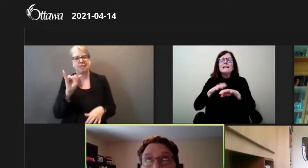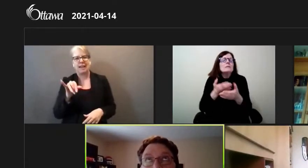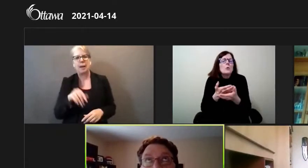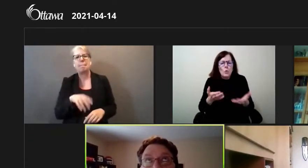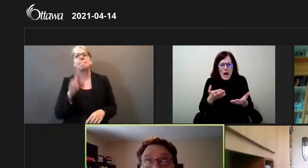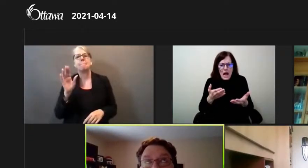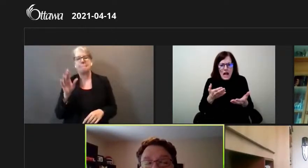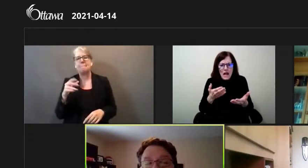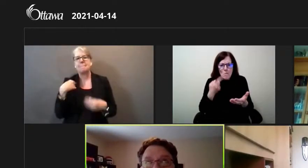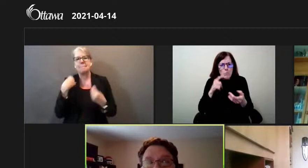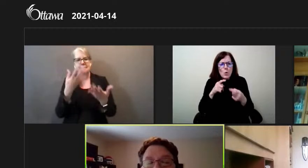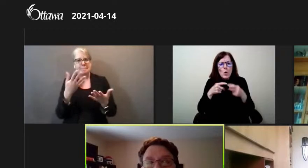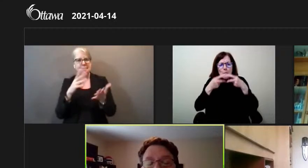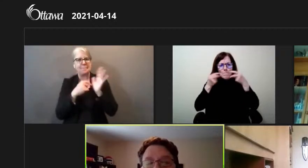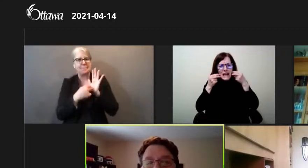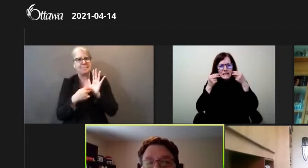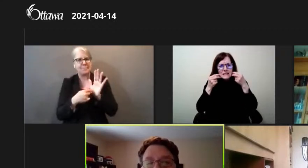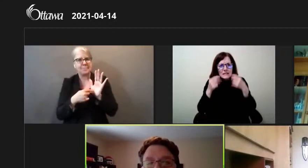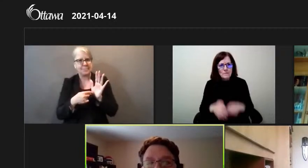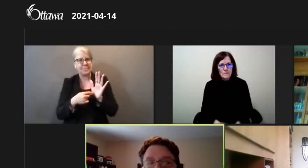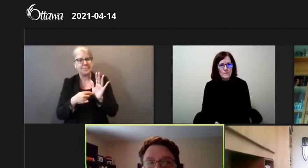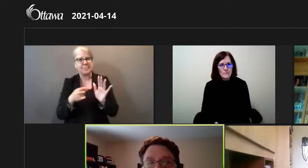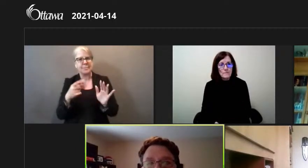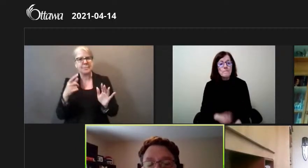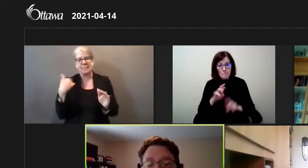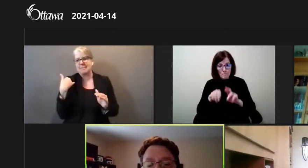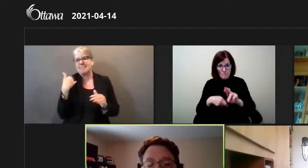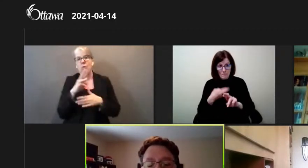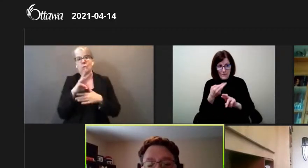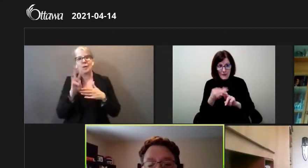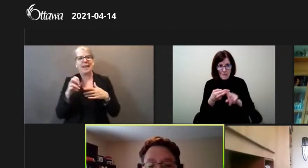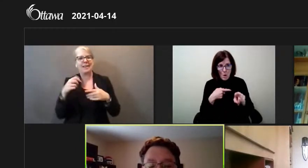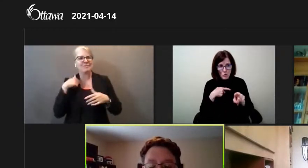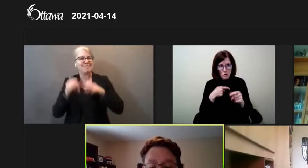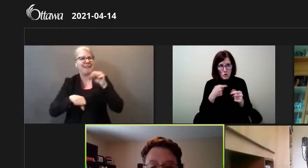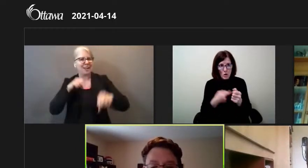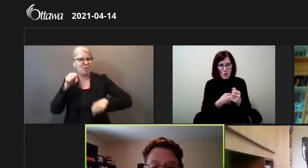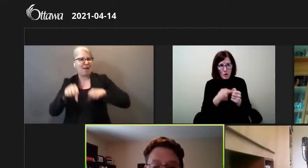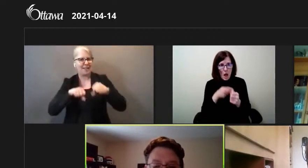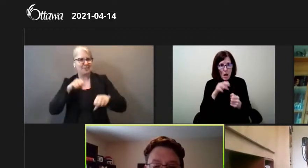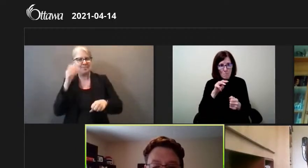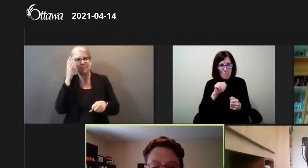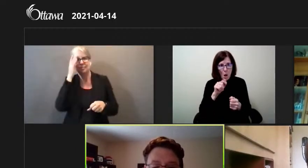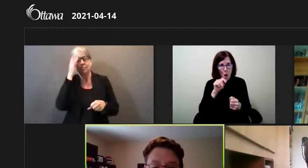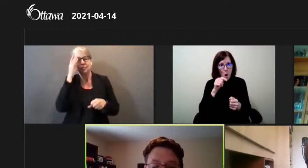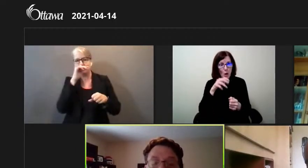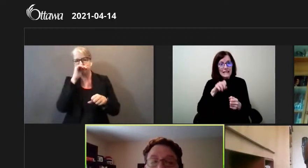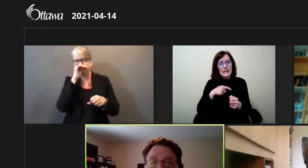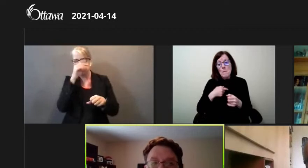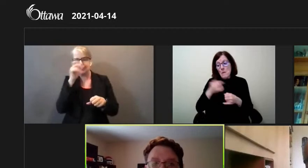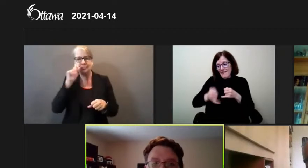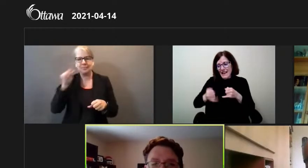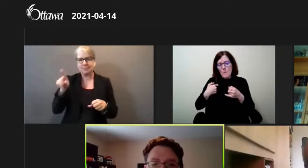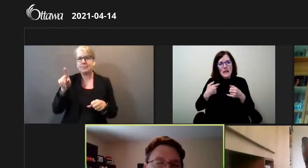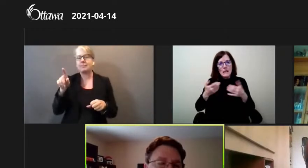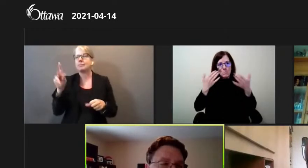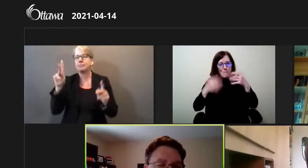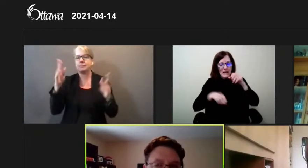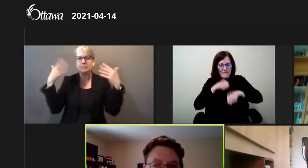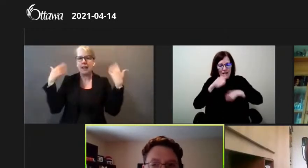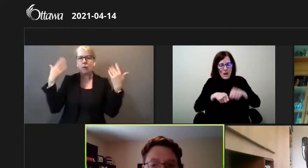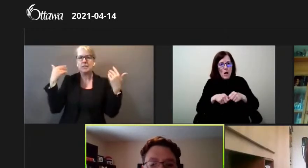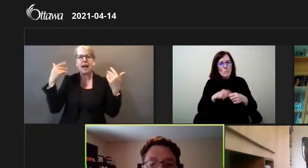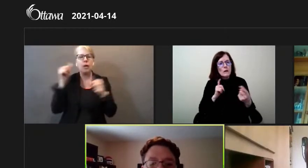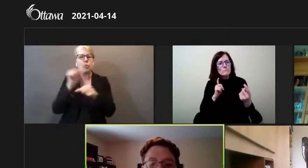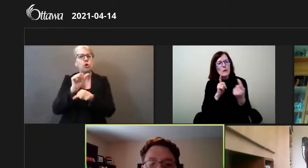me give you an example from my bike ride on the weekend. And I came across a group of outside workers. There was about eight or so